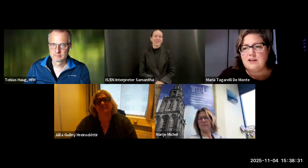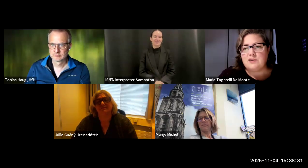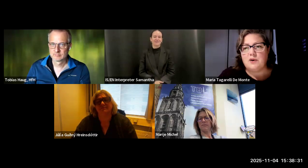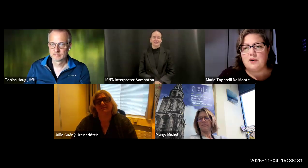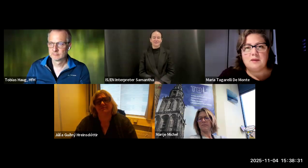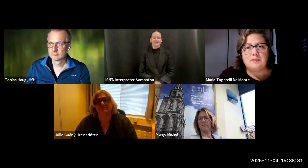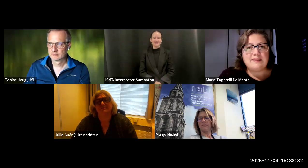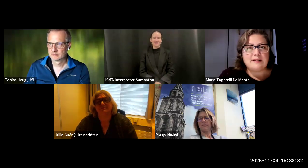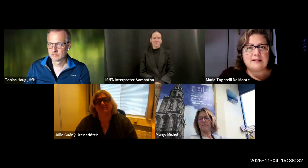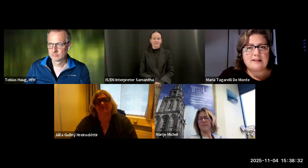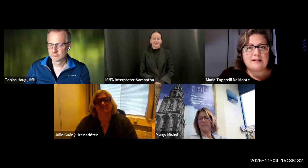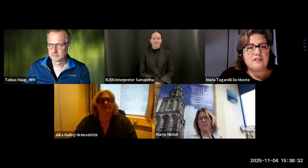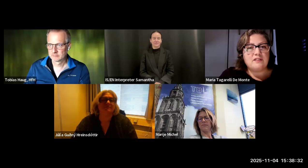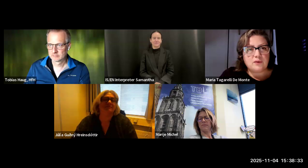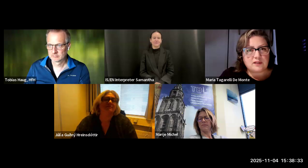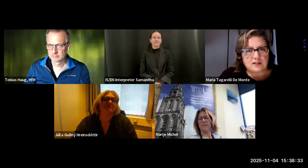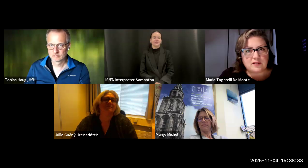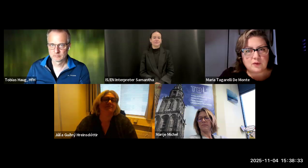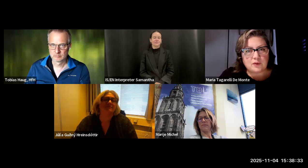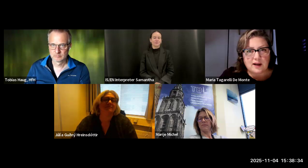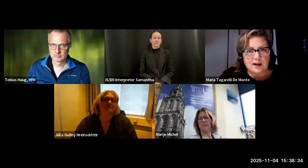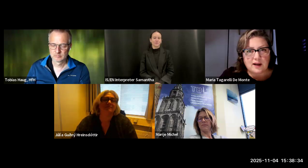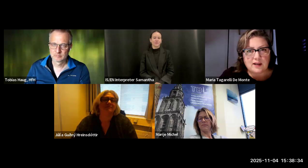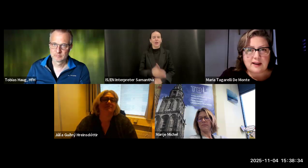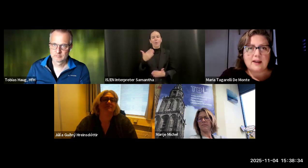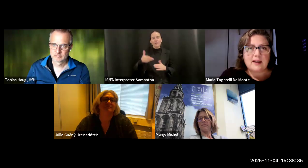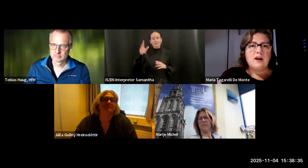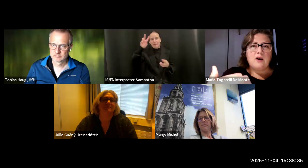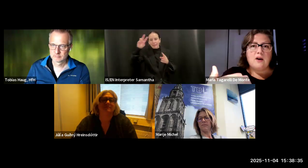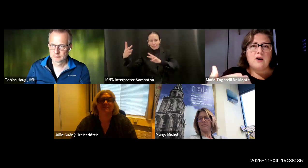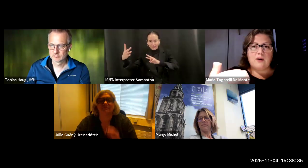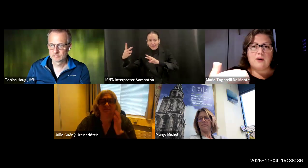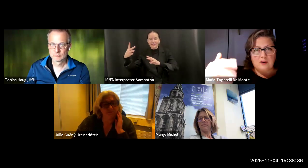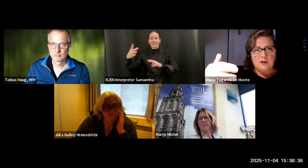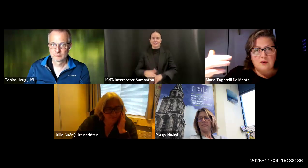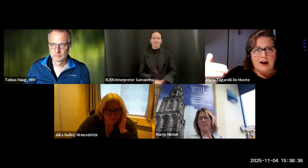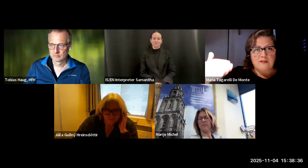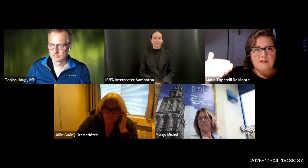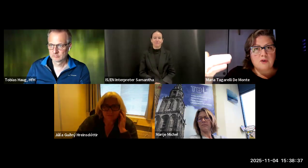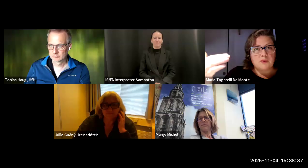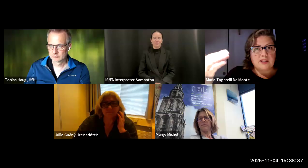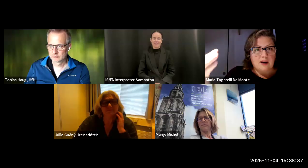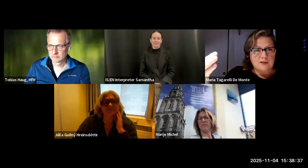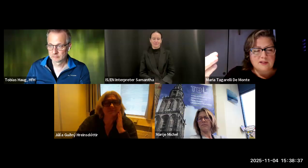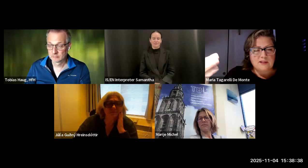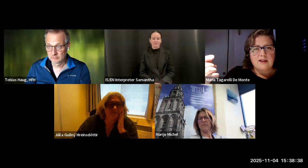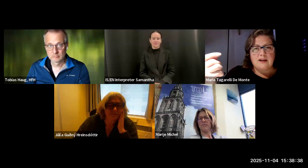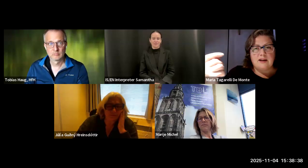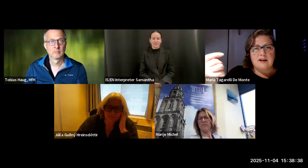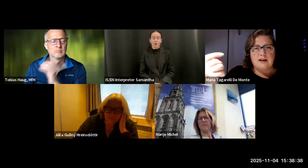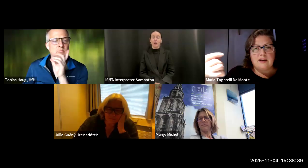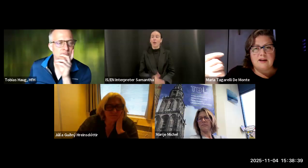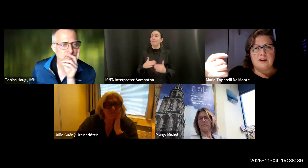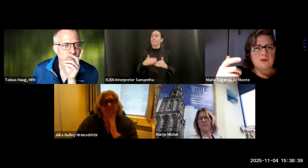of the house. So basically, they confuse these two signs by saying, okay, in order to have more